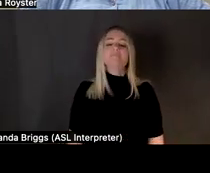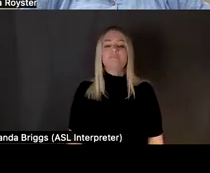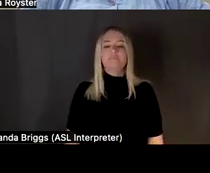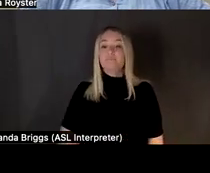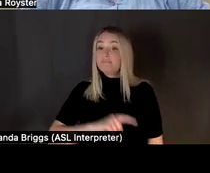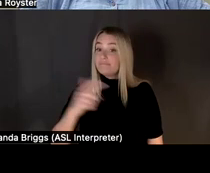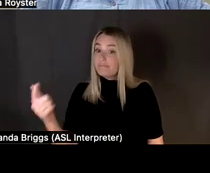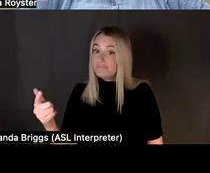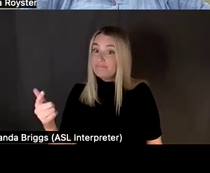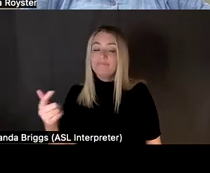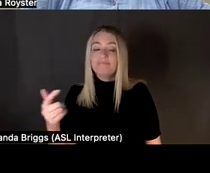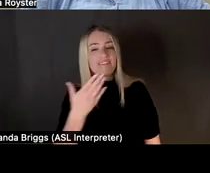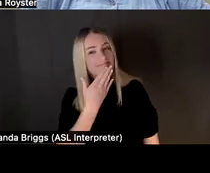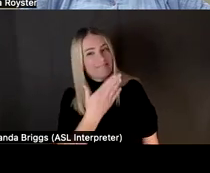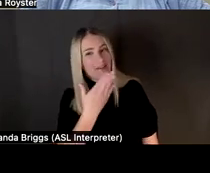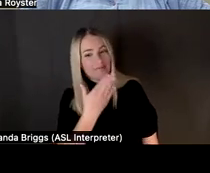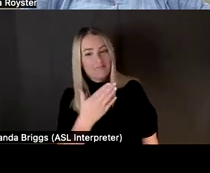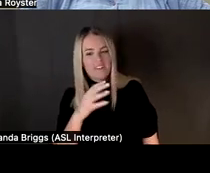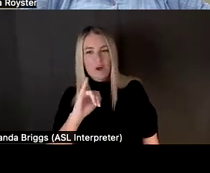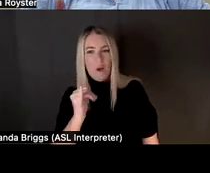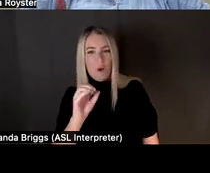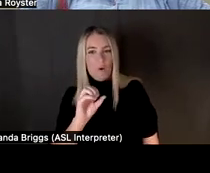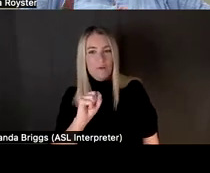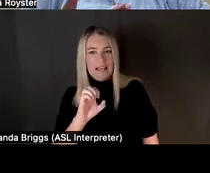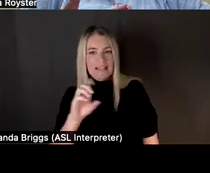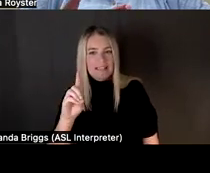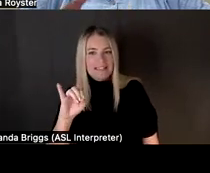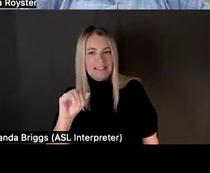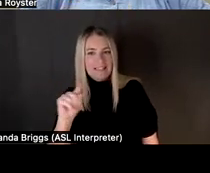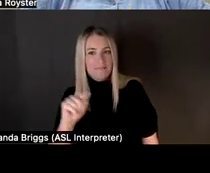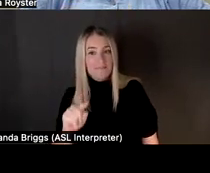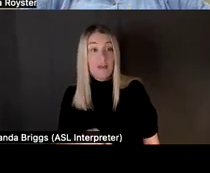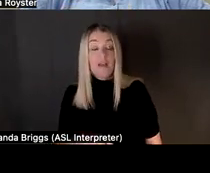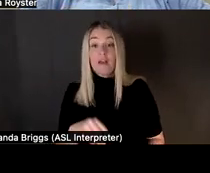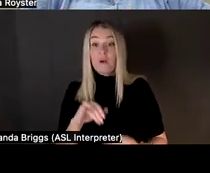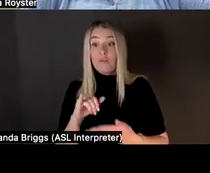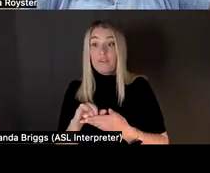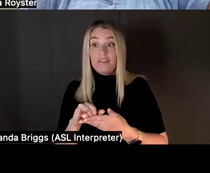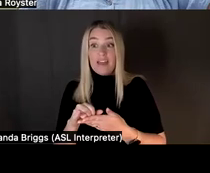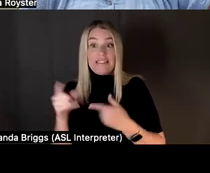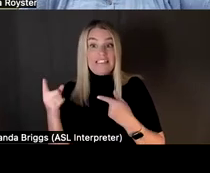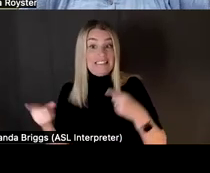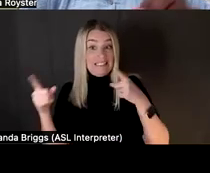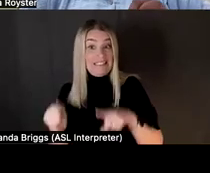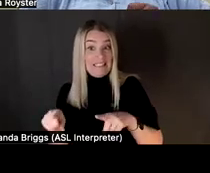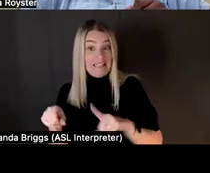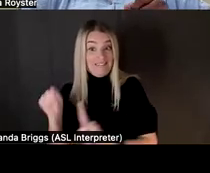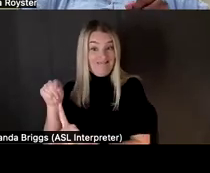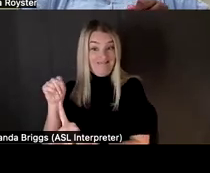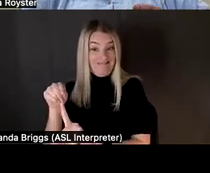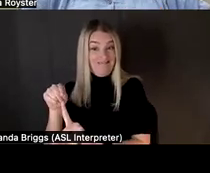Thank you, Dr. Shredder. With respect to the incident in question, I just want